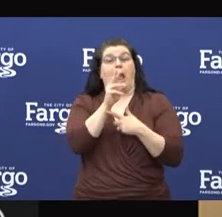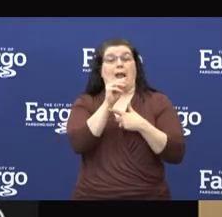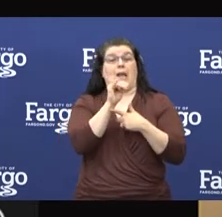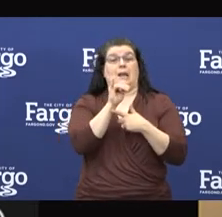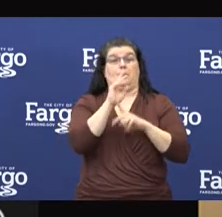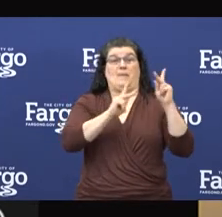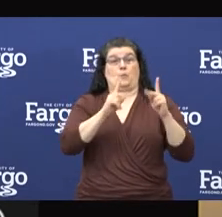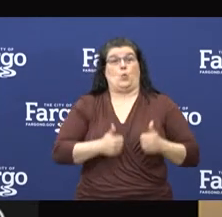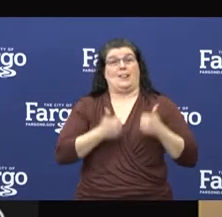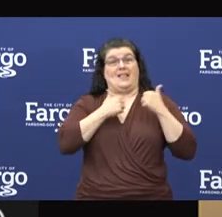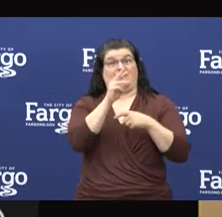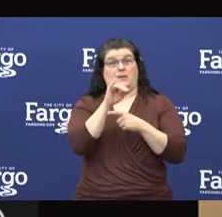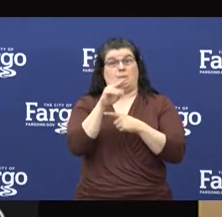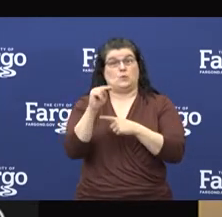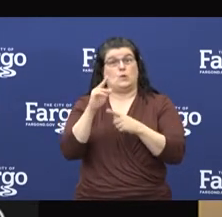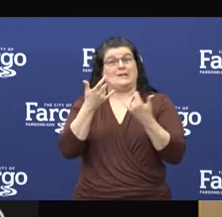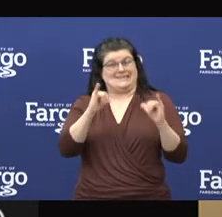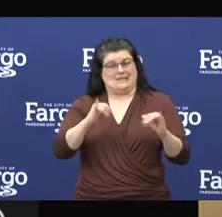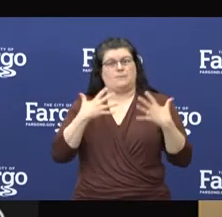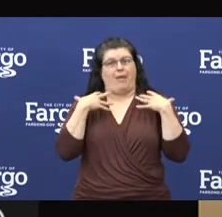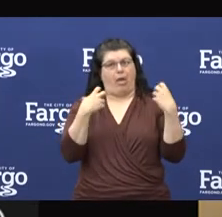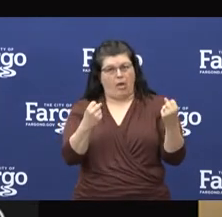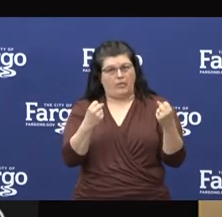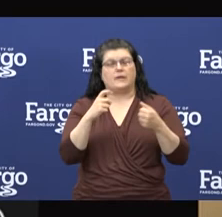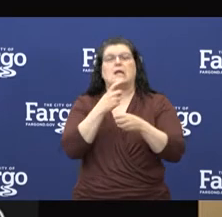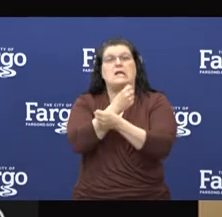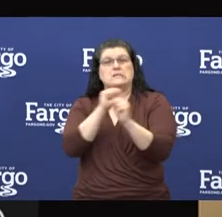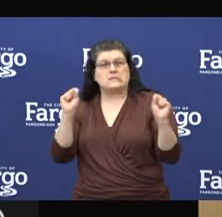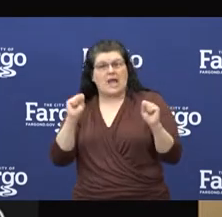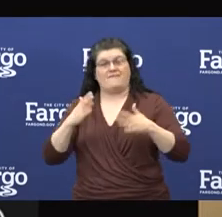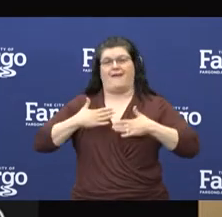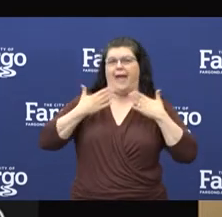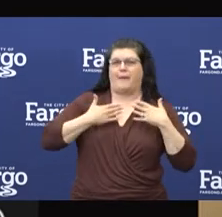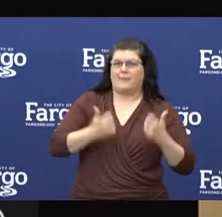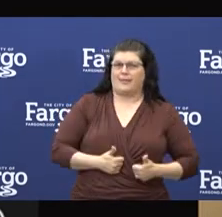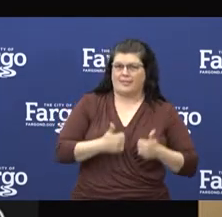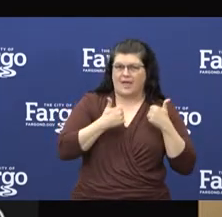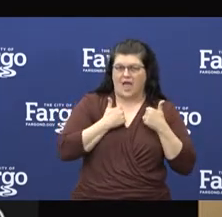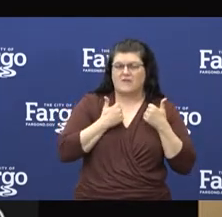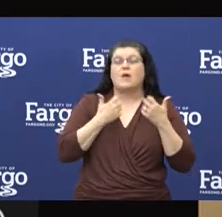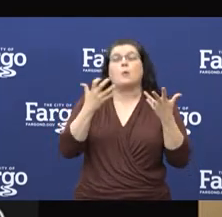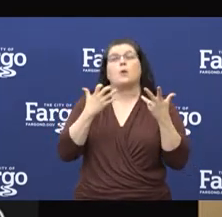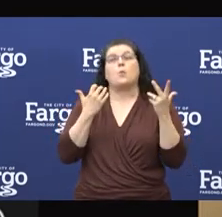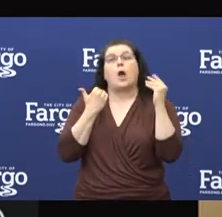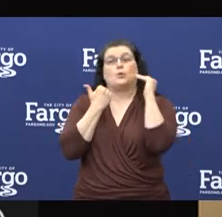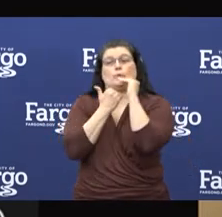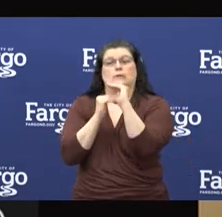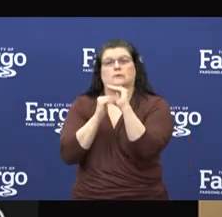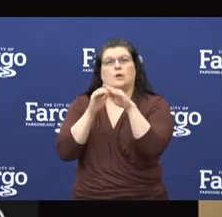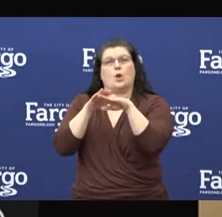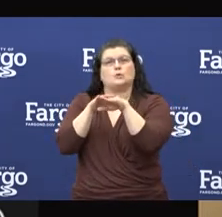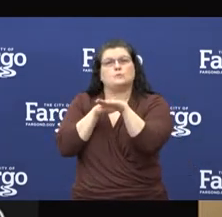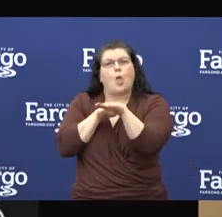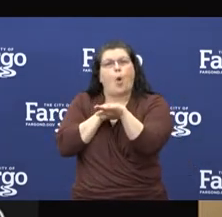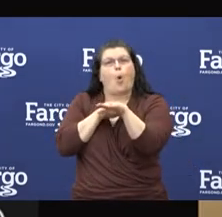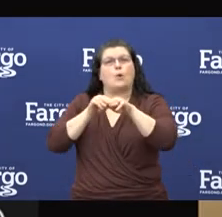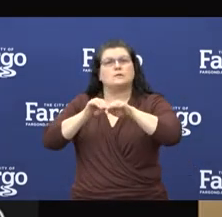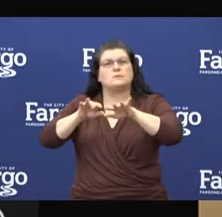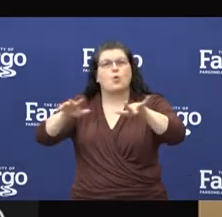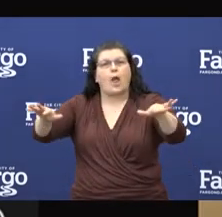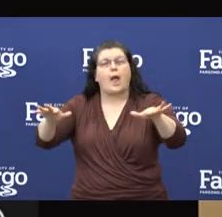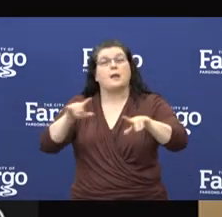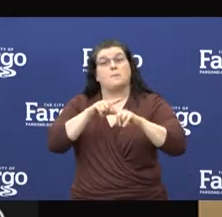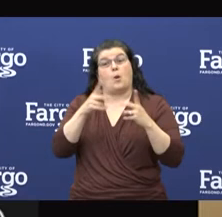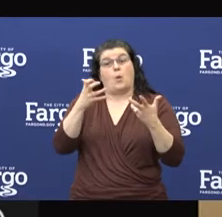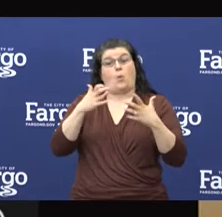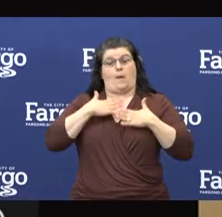Minnesotans to live healthy, safe, and happy lives, slowing the spread and slowly building the immunity with the realization